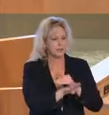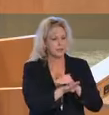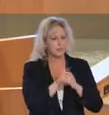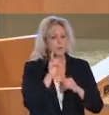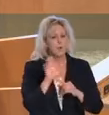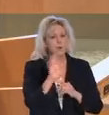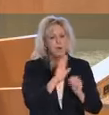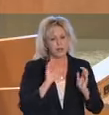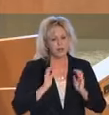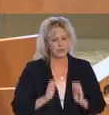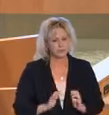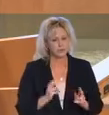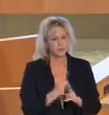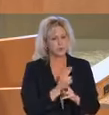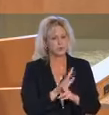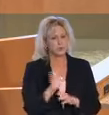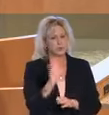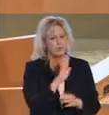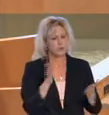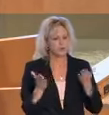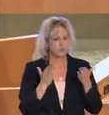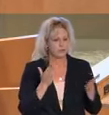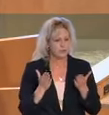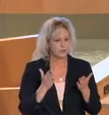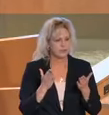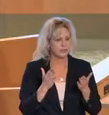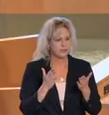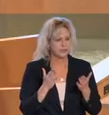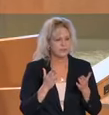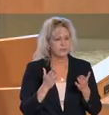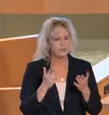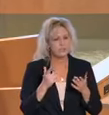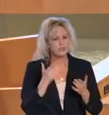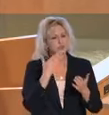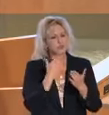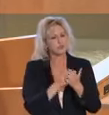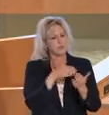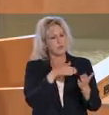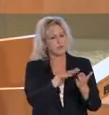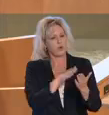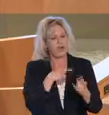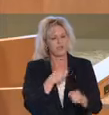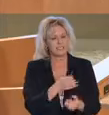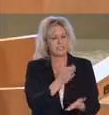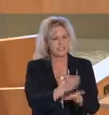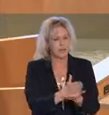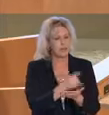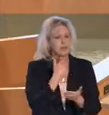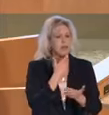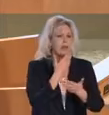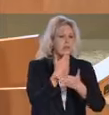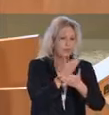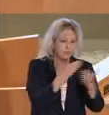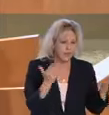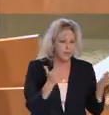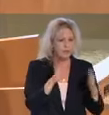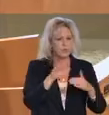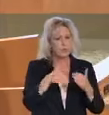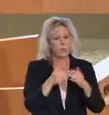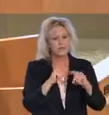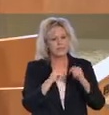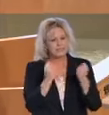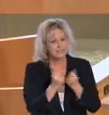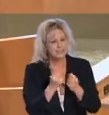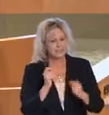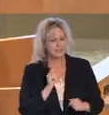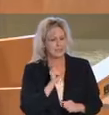your customers to use your services. And it's a very pragmatic approach. And I got to stop here and say thank you to all our team, our